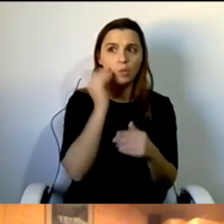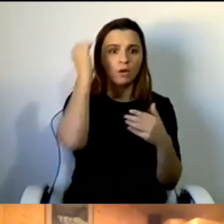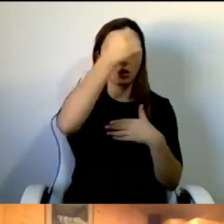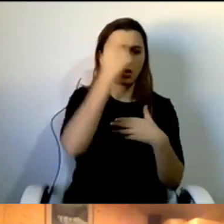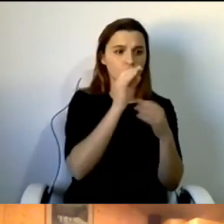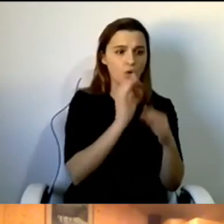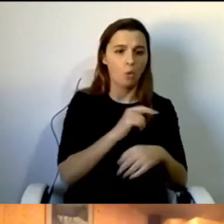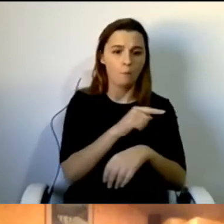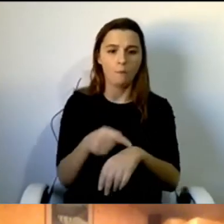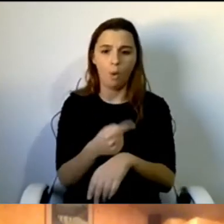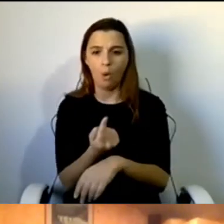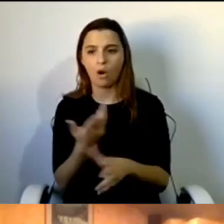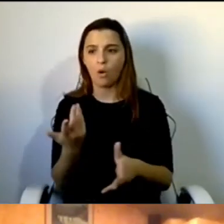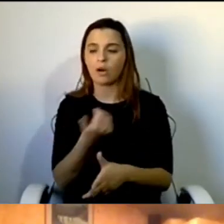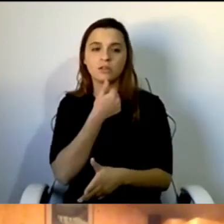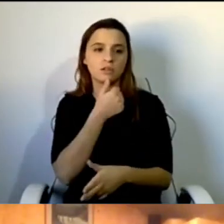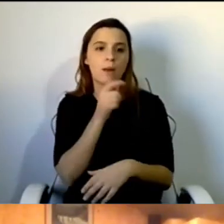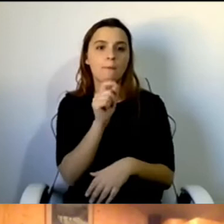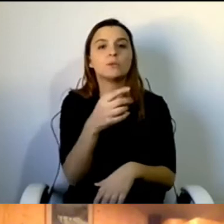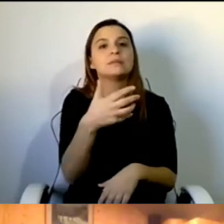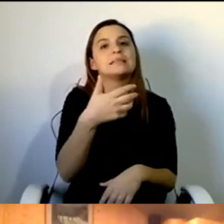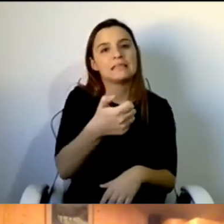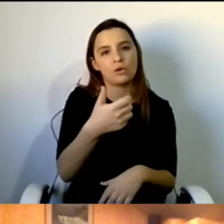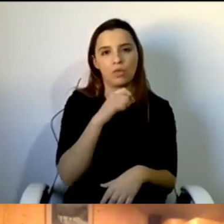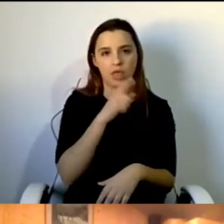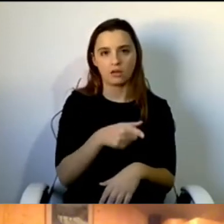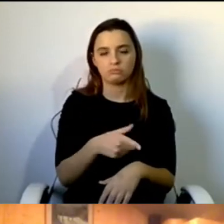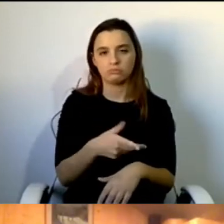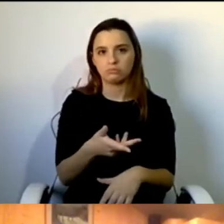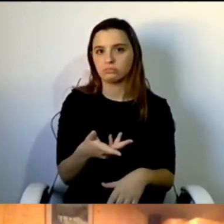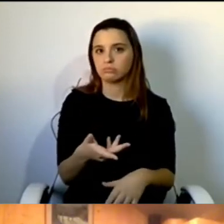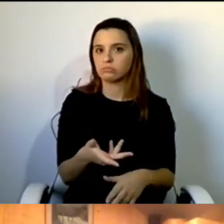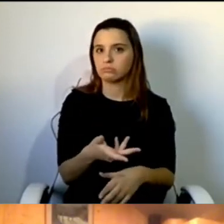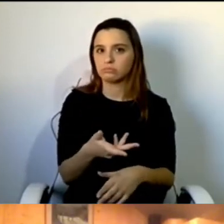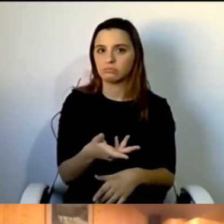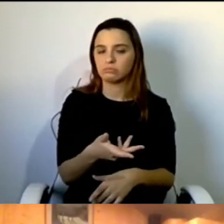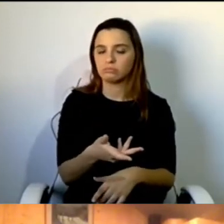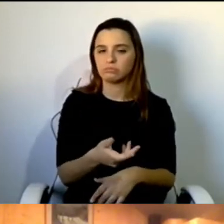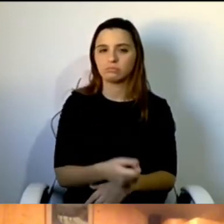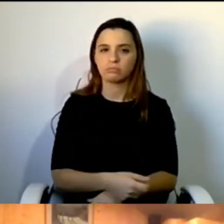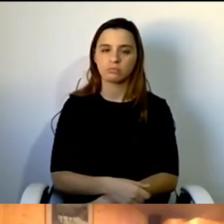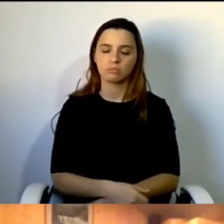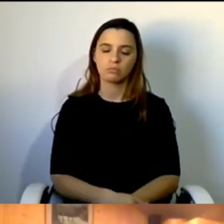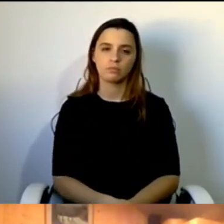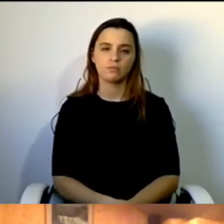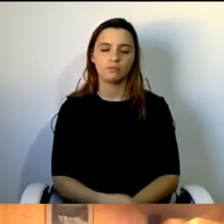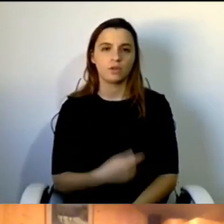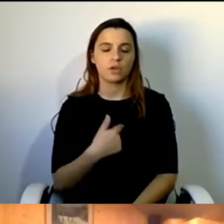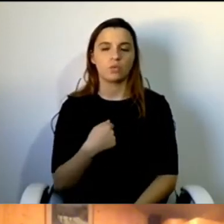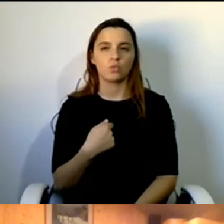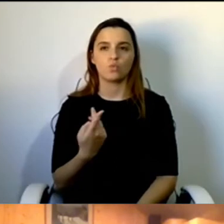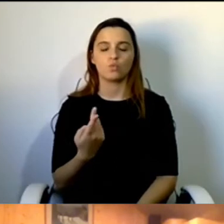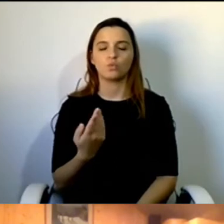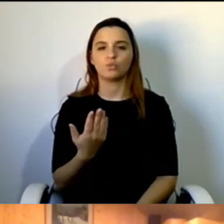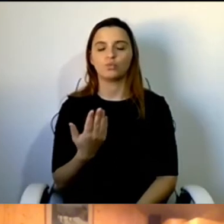skin, which is considered the personal assistance. So as the case, I only heard a bit of the story from the UK, but